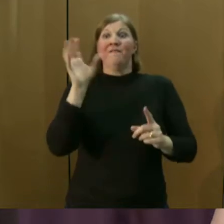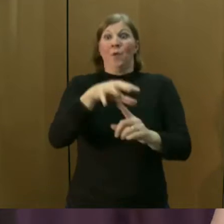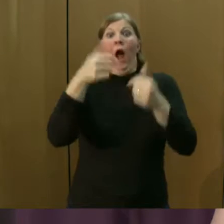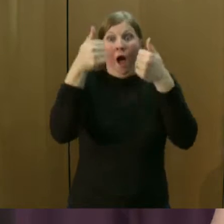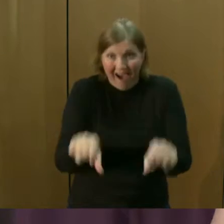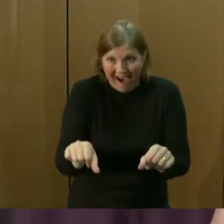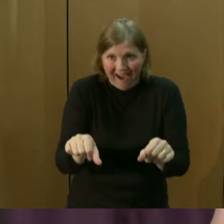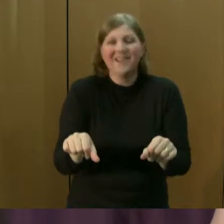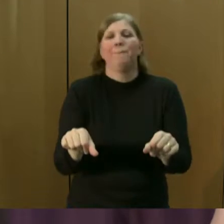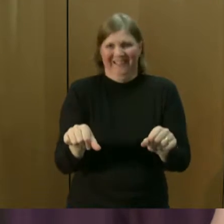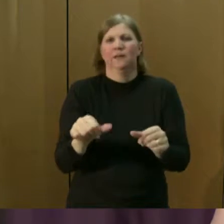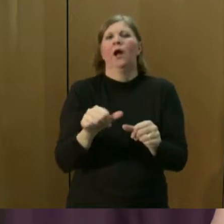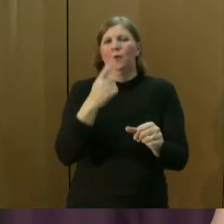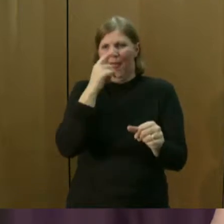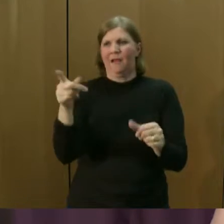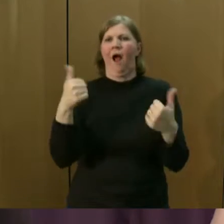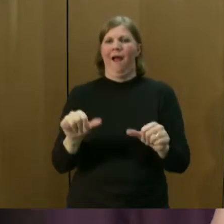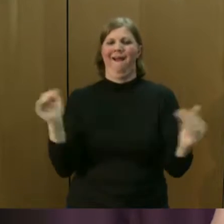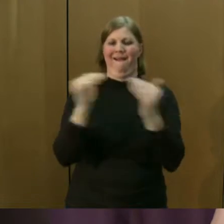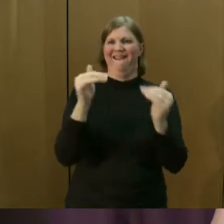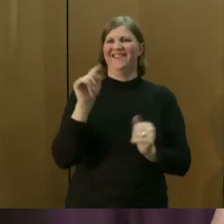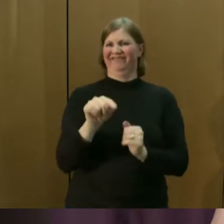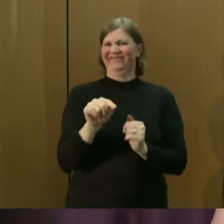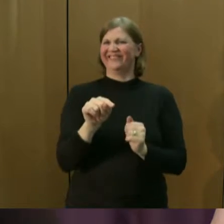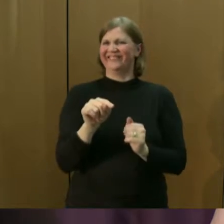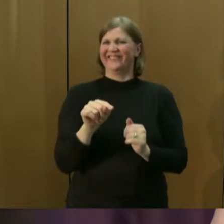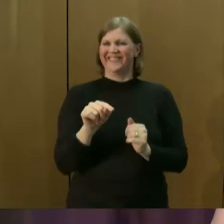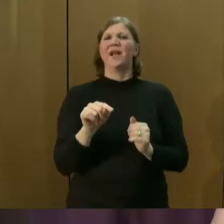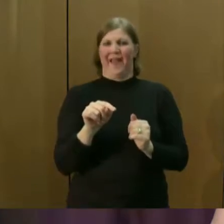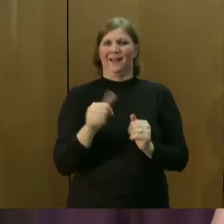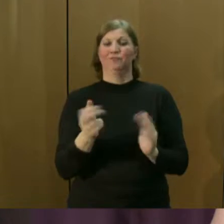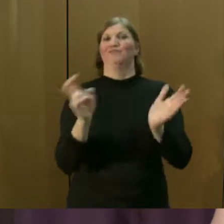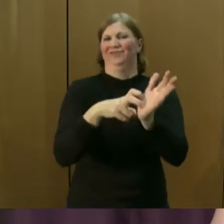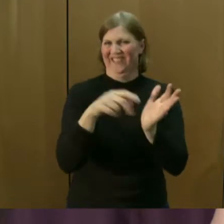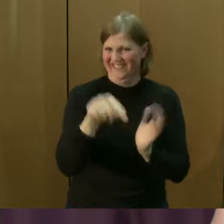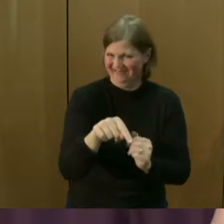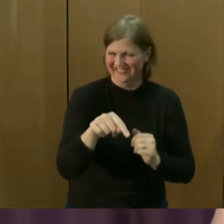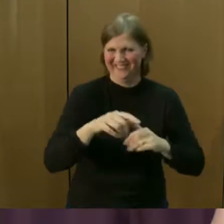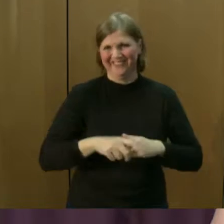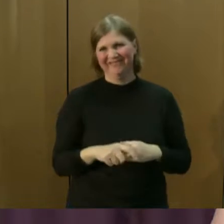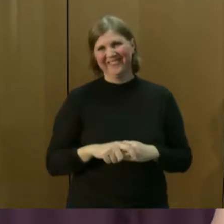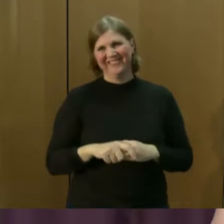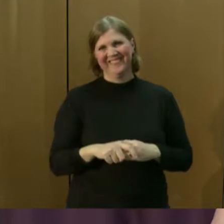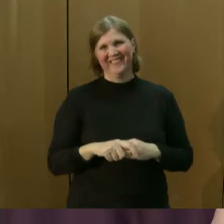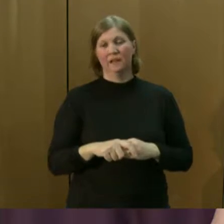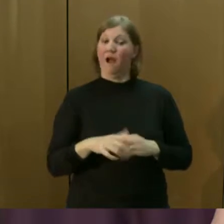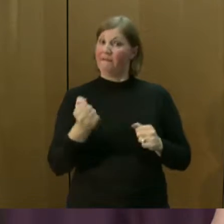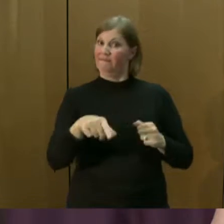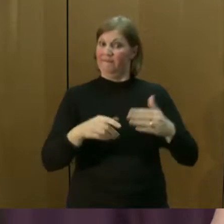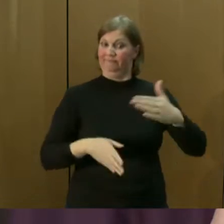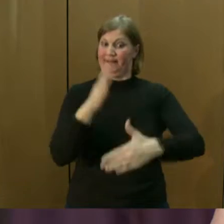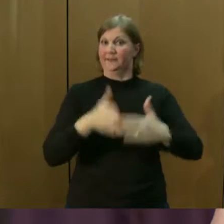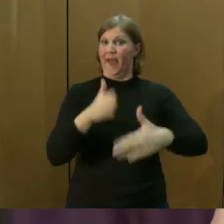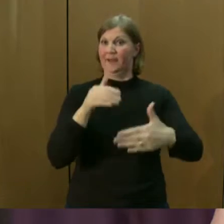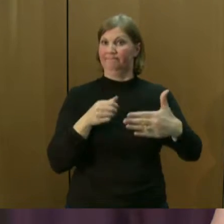to register. And registration, there are various deadlines which are available on the website for registering your